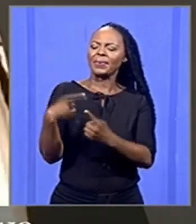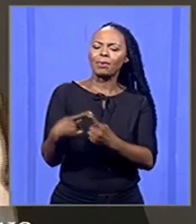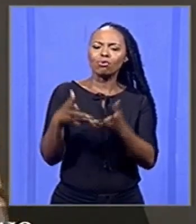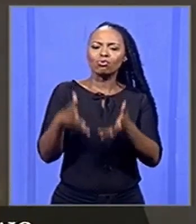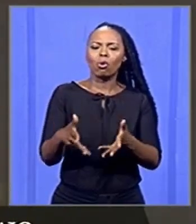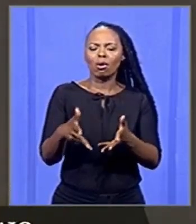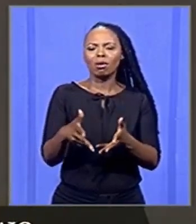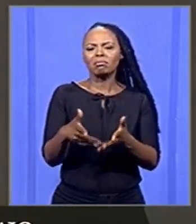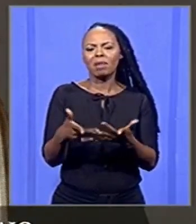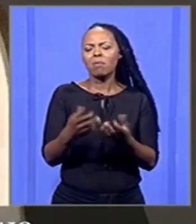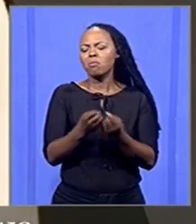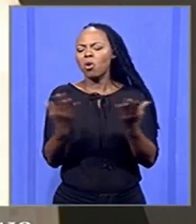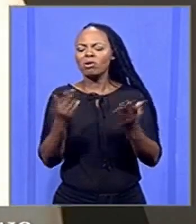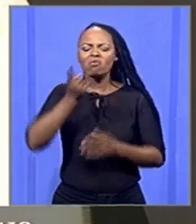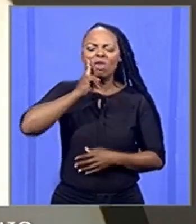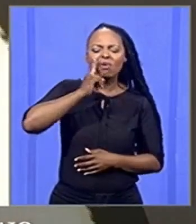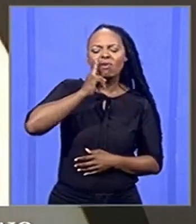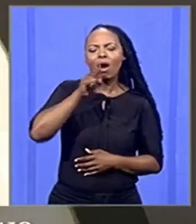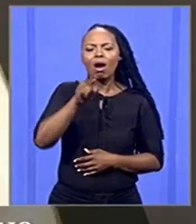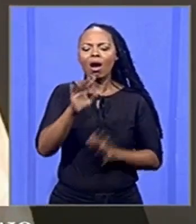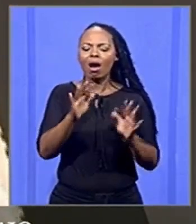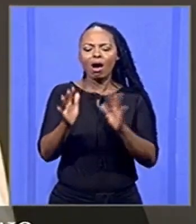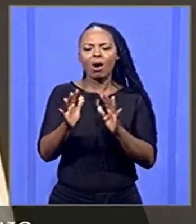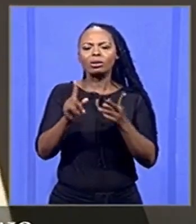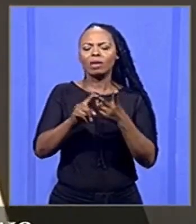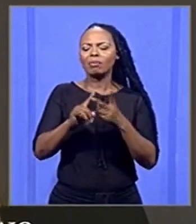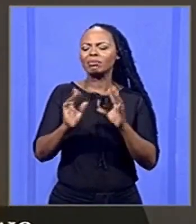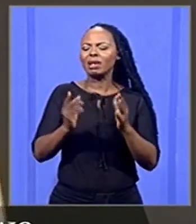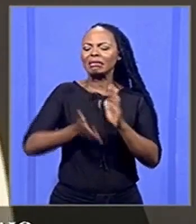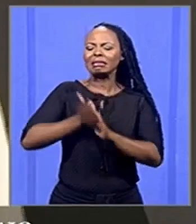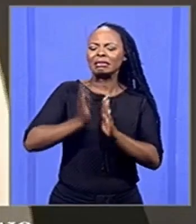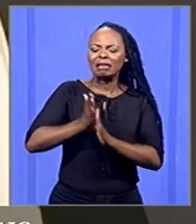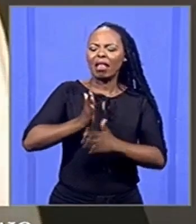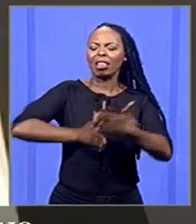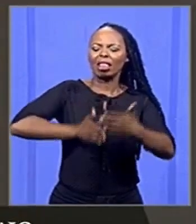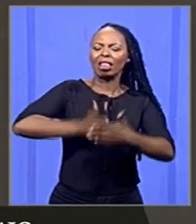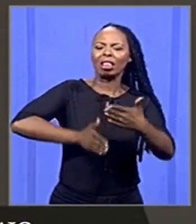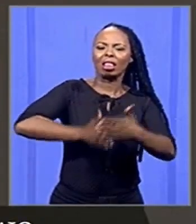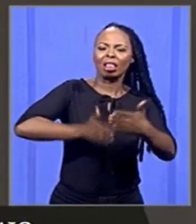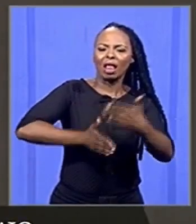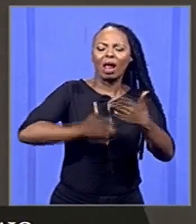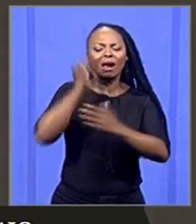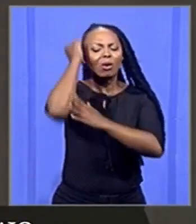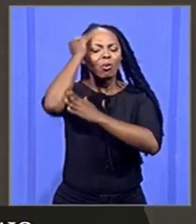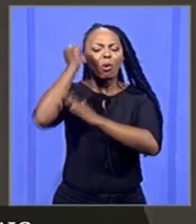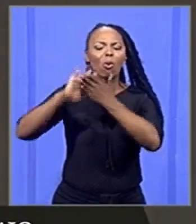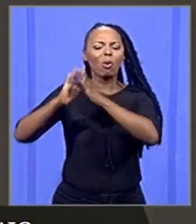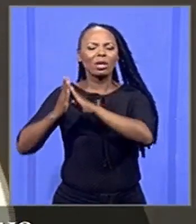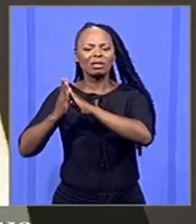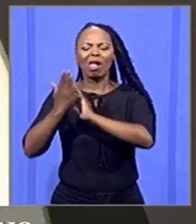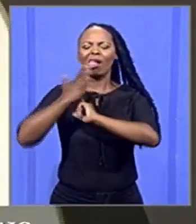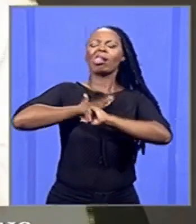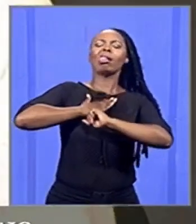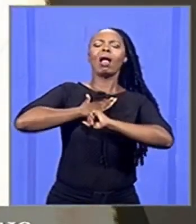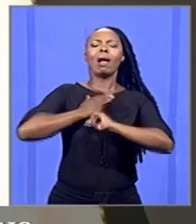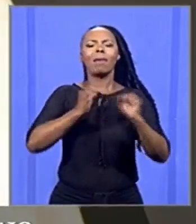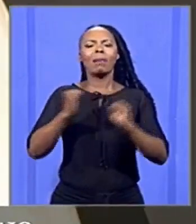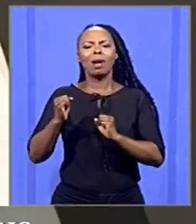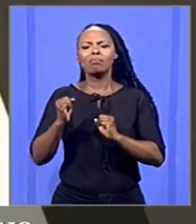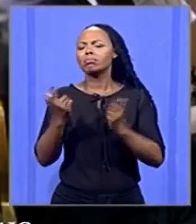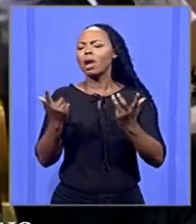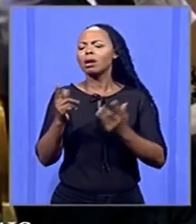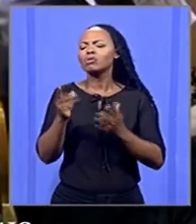a test and try, go and stop. The reggae community has been suppressed. No reggae in radio and